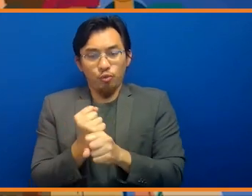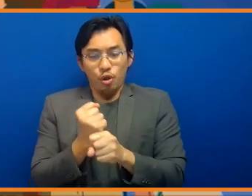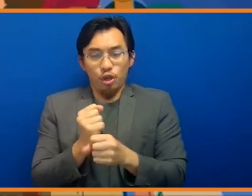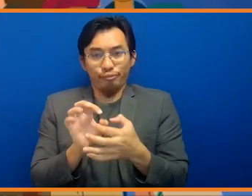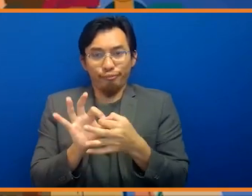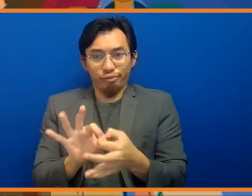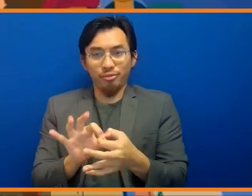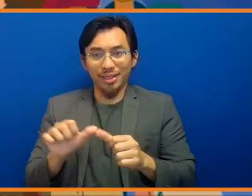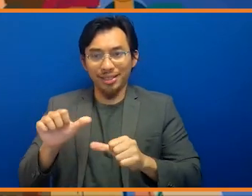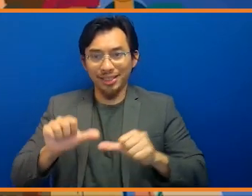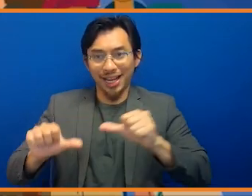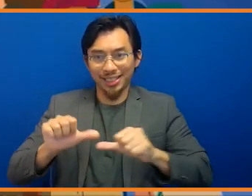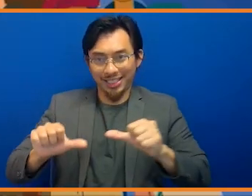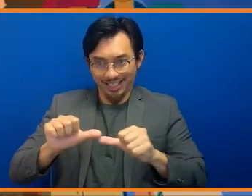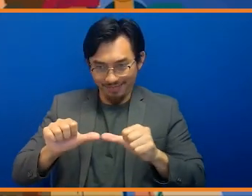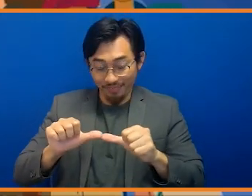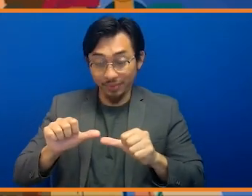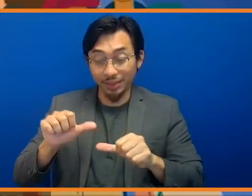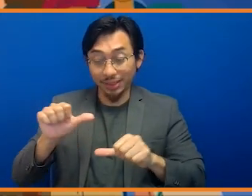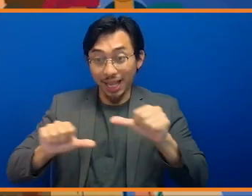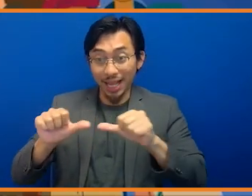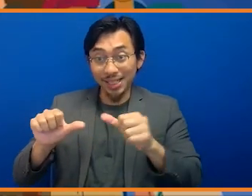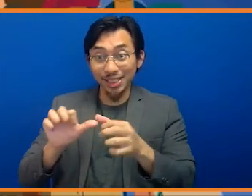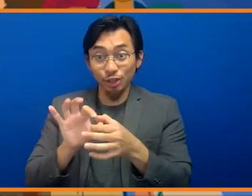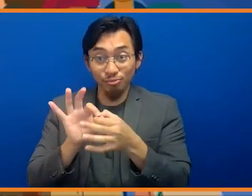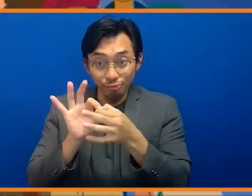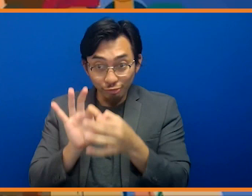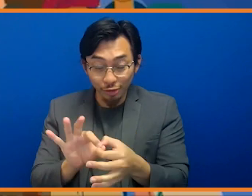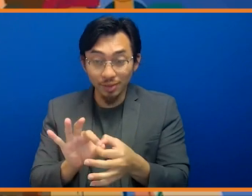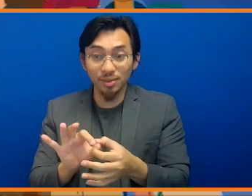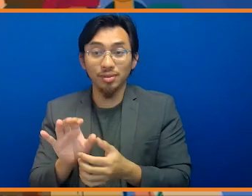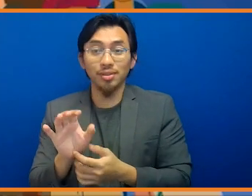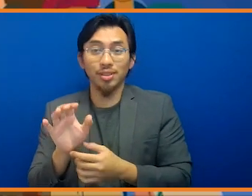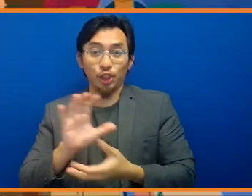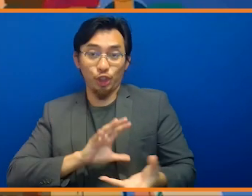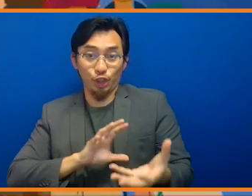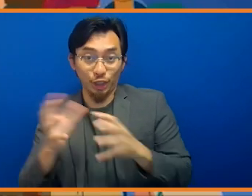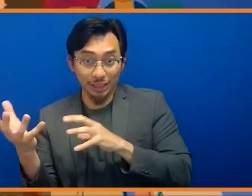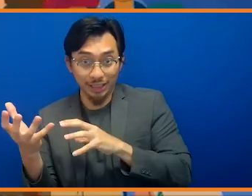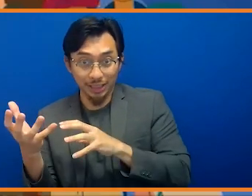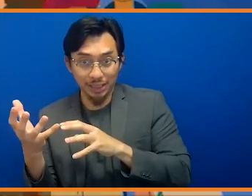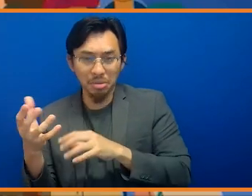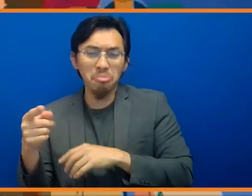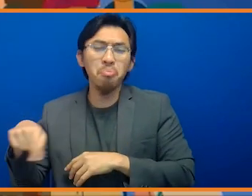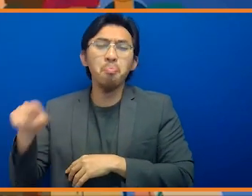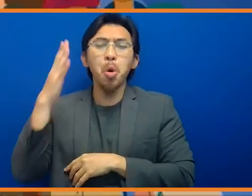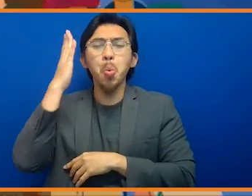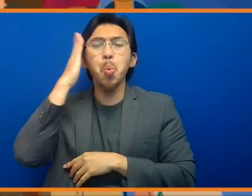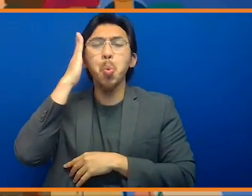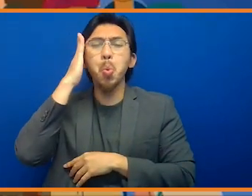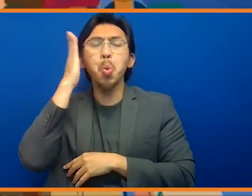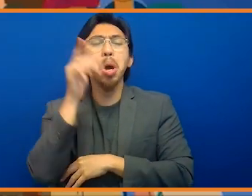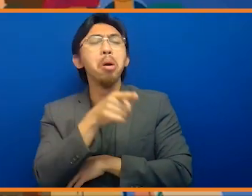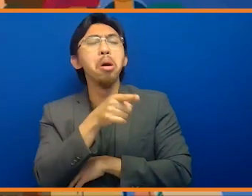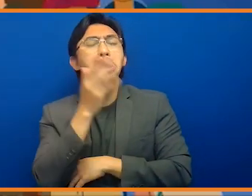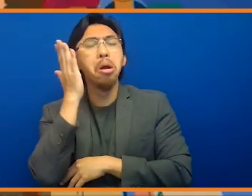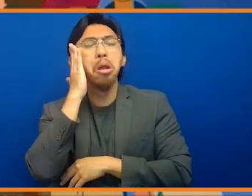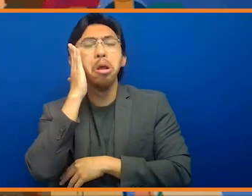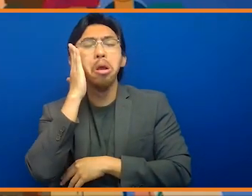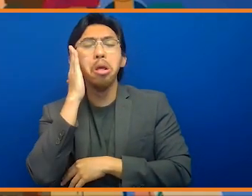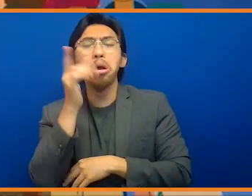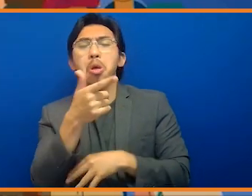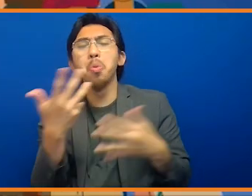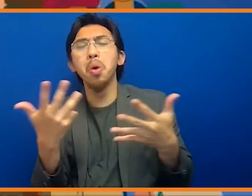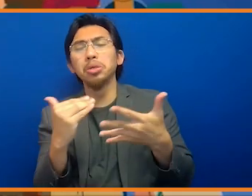on science related to disaster, they already know about this. Oh, this